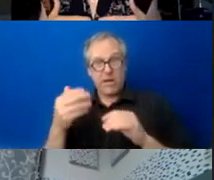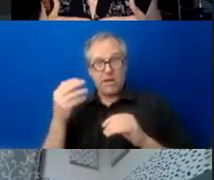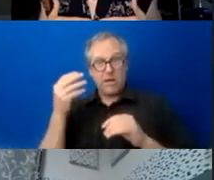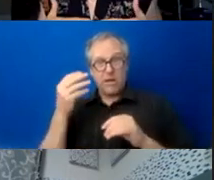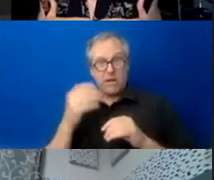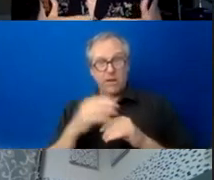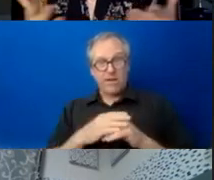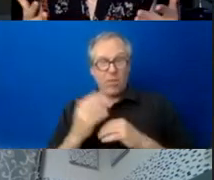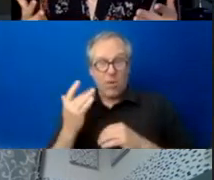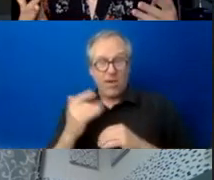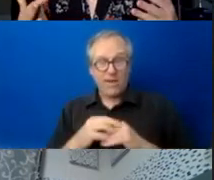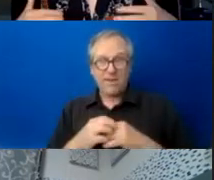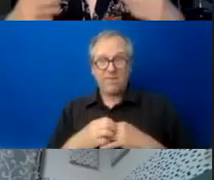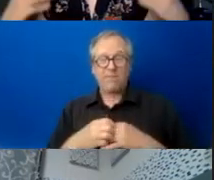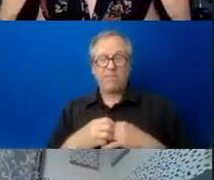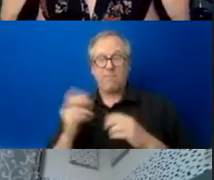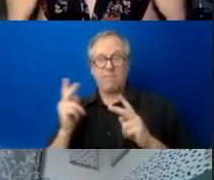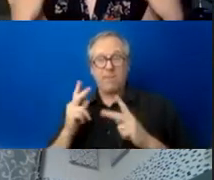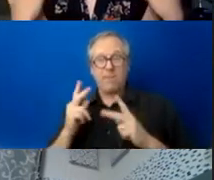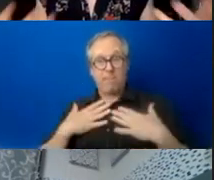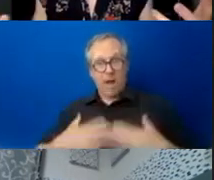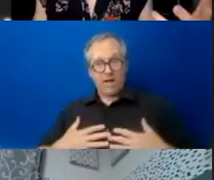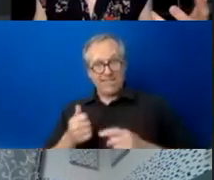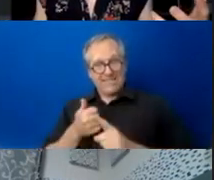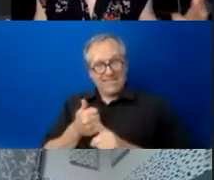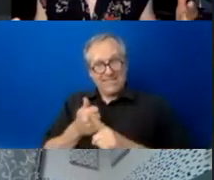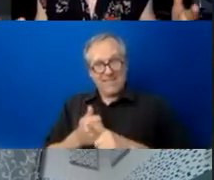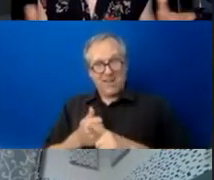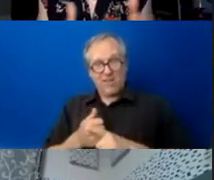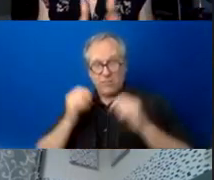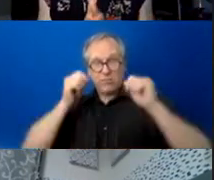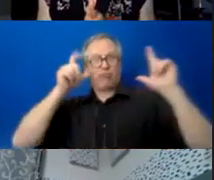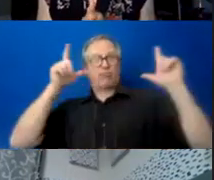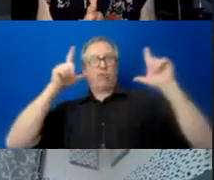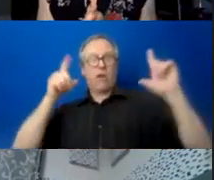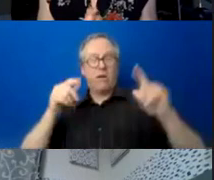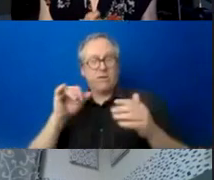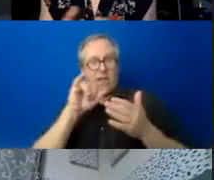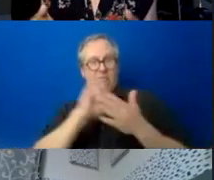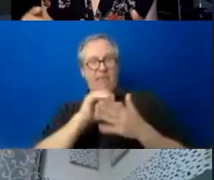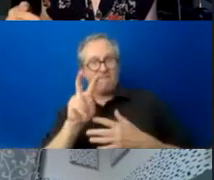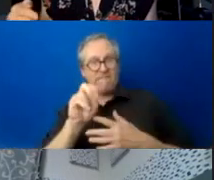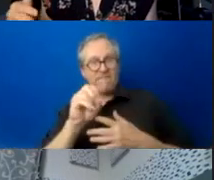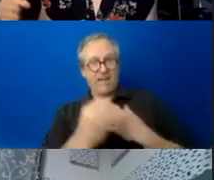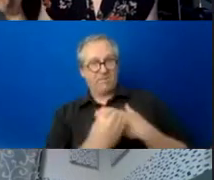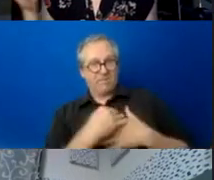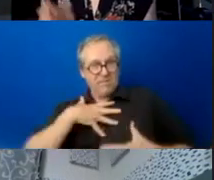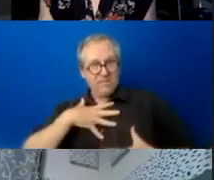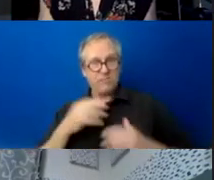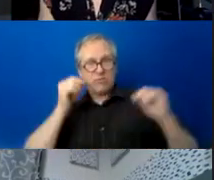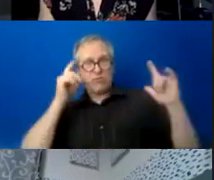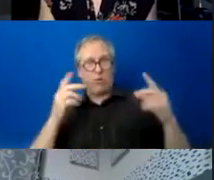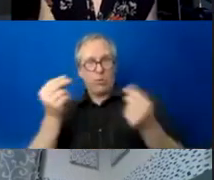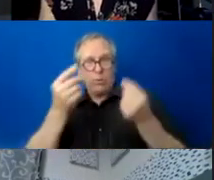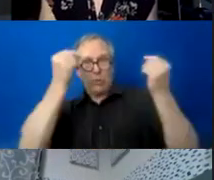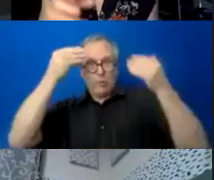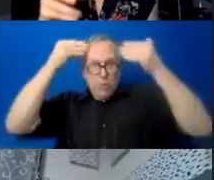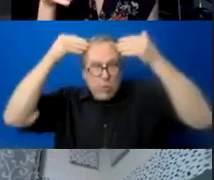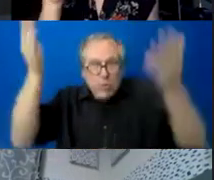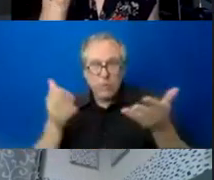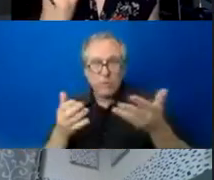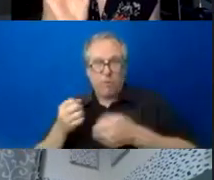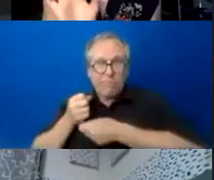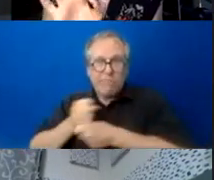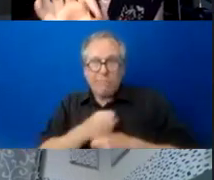system kind of being surprised and having to like really fight off this virus. And so when I think about what the vaccine does, is